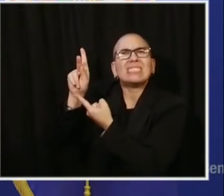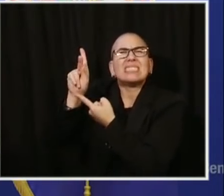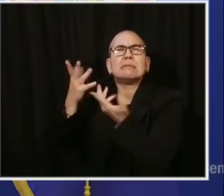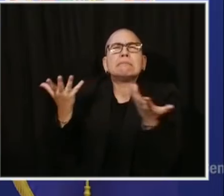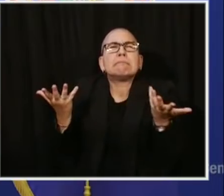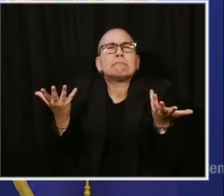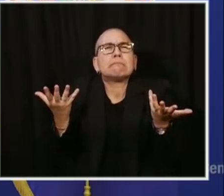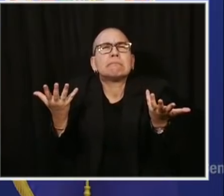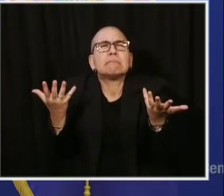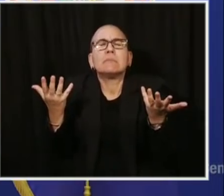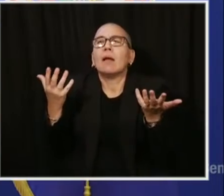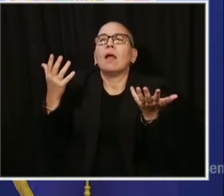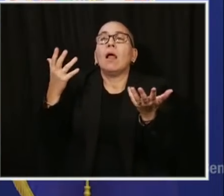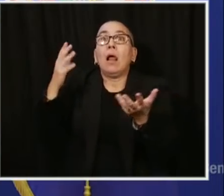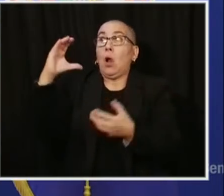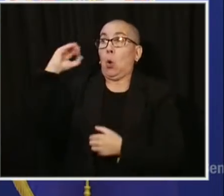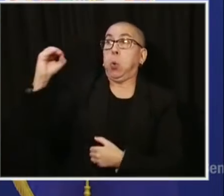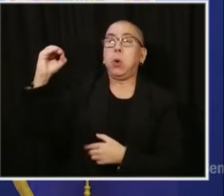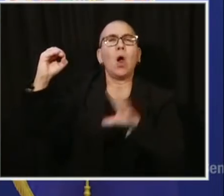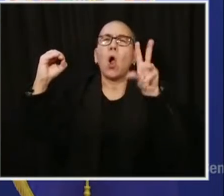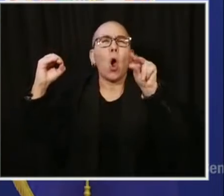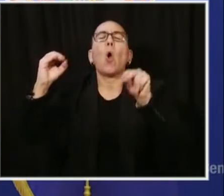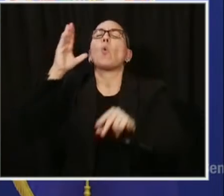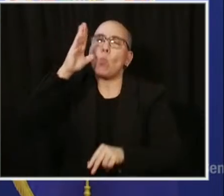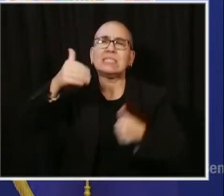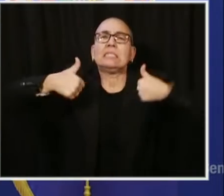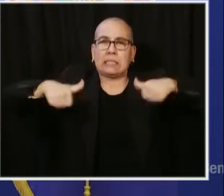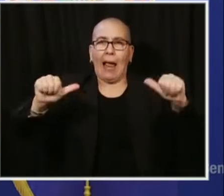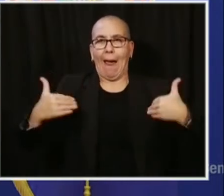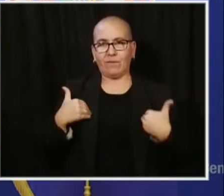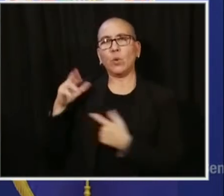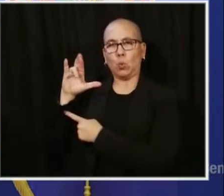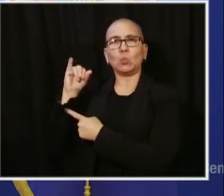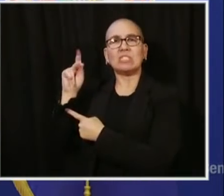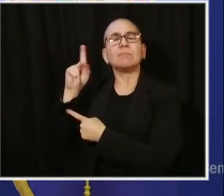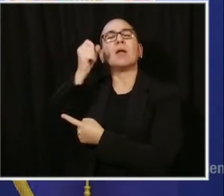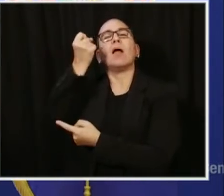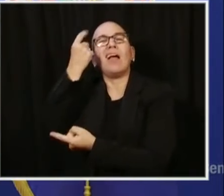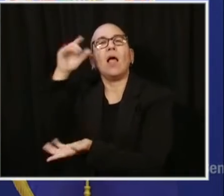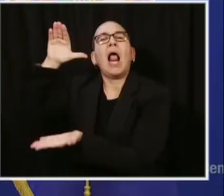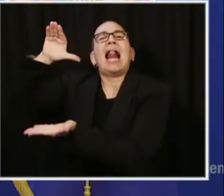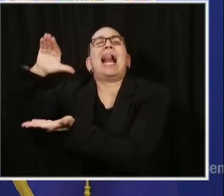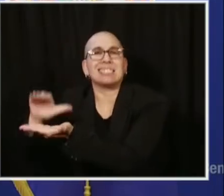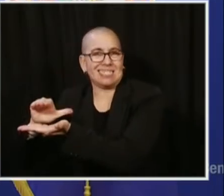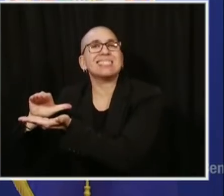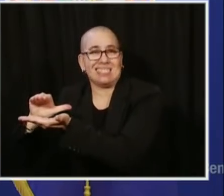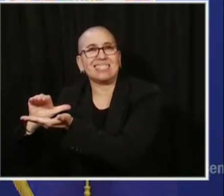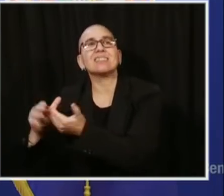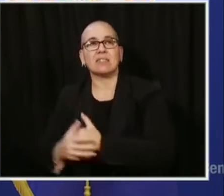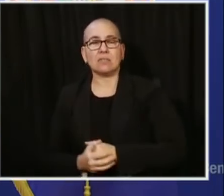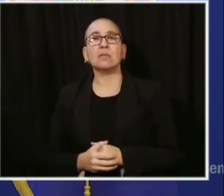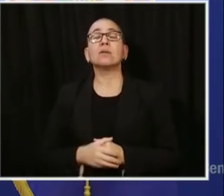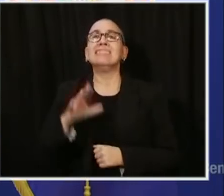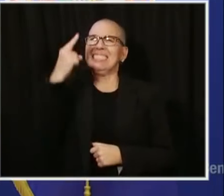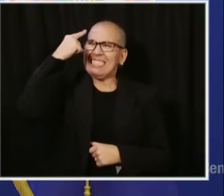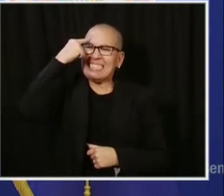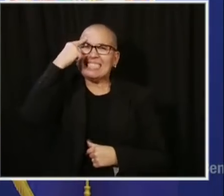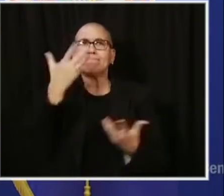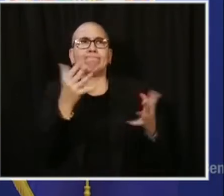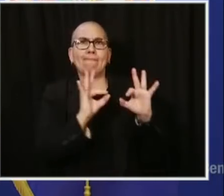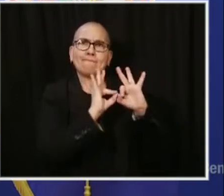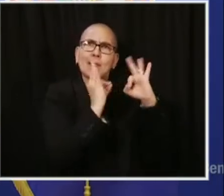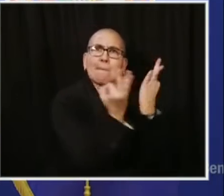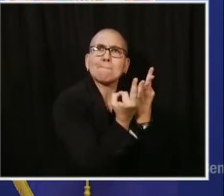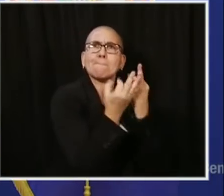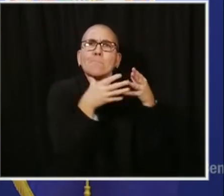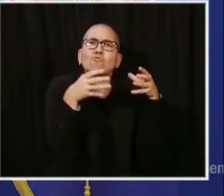I think for some of us, all of us, and I include myself in this, that belief that if we just gathered with family in our backyards or